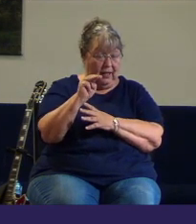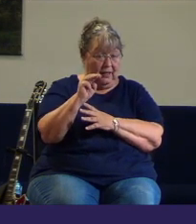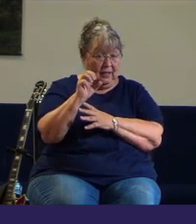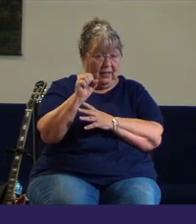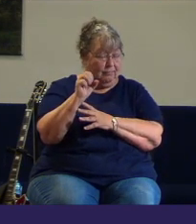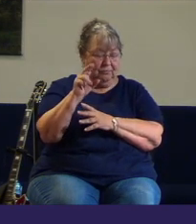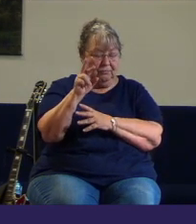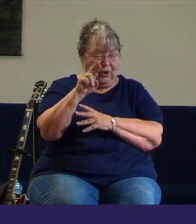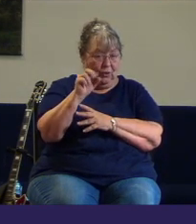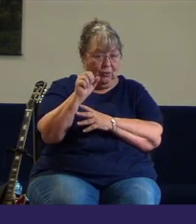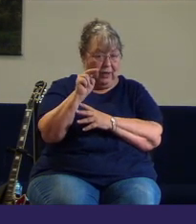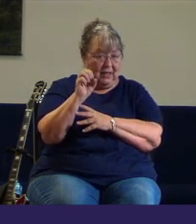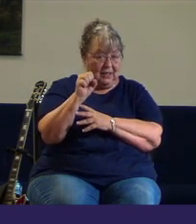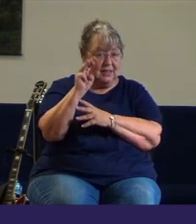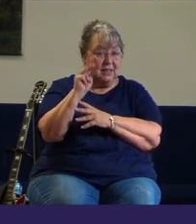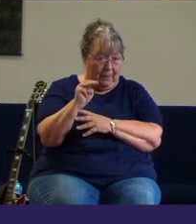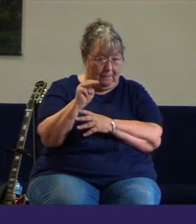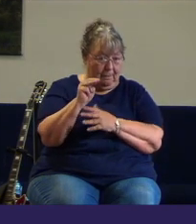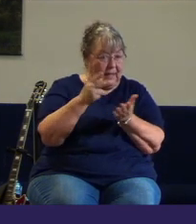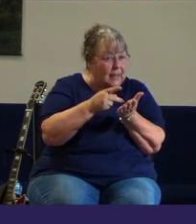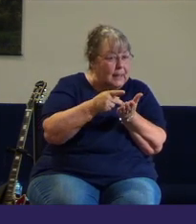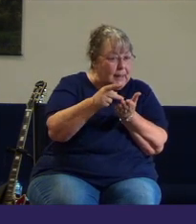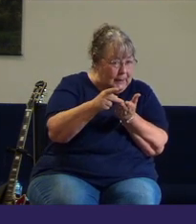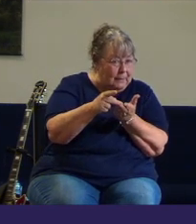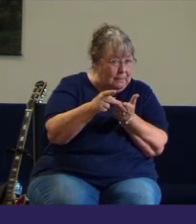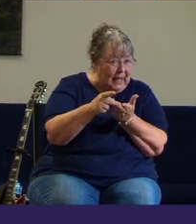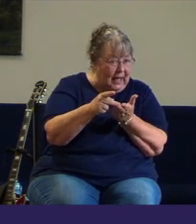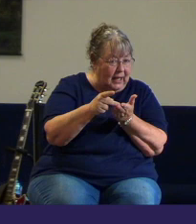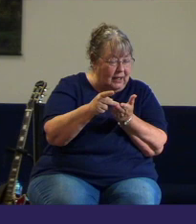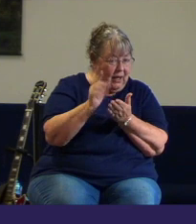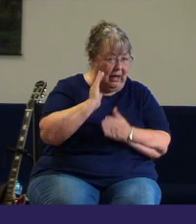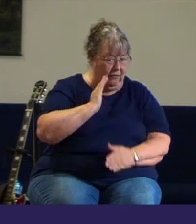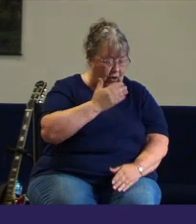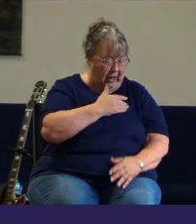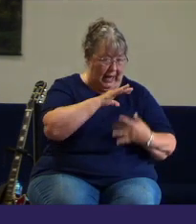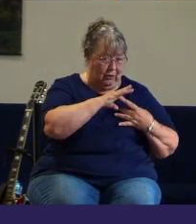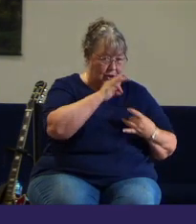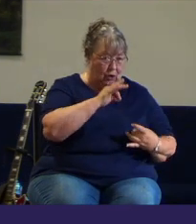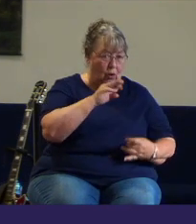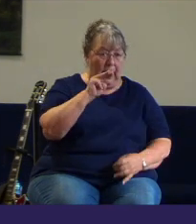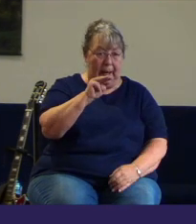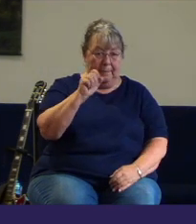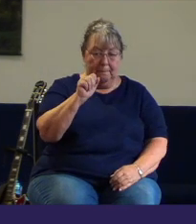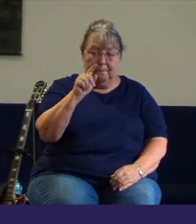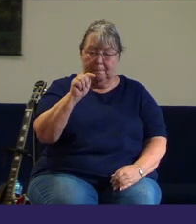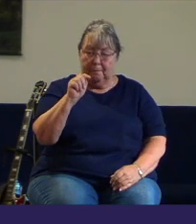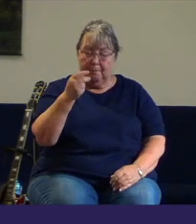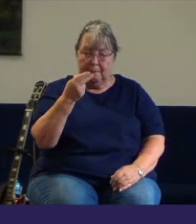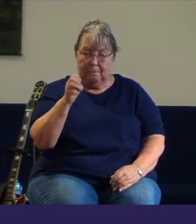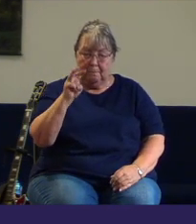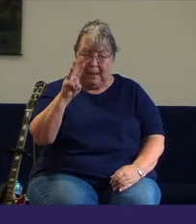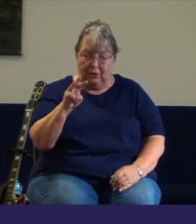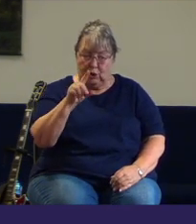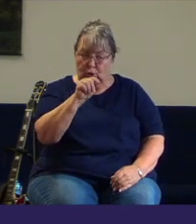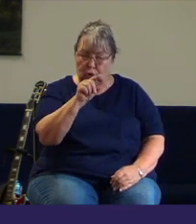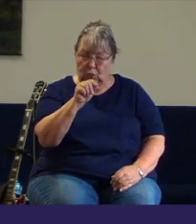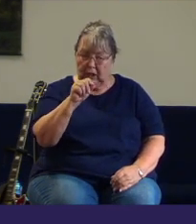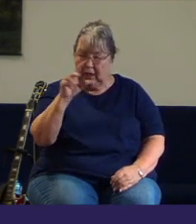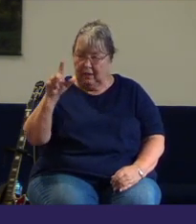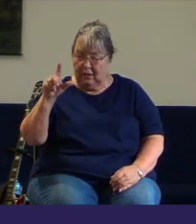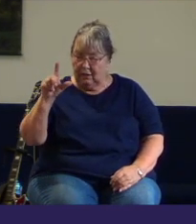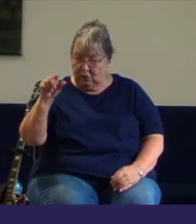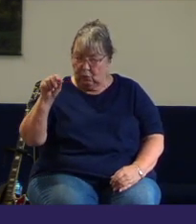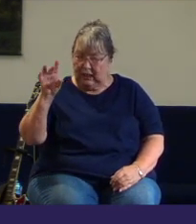He paid a price that was owed. He ransomed us, Matthew 20:28, our memory verse for August. He ransomed us,